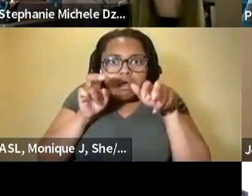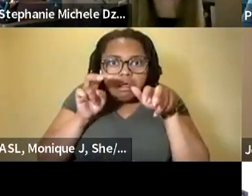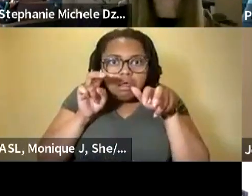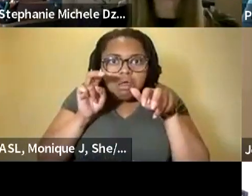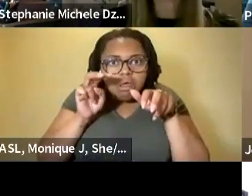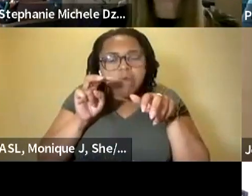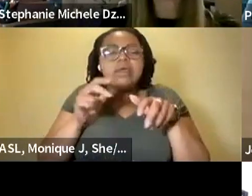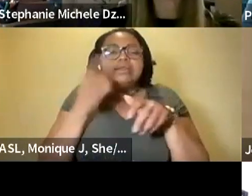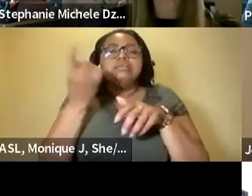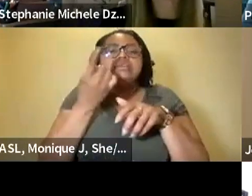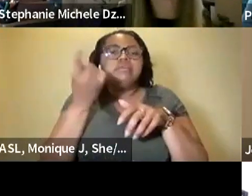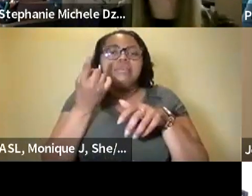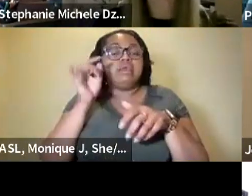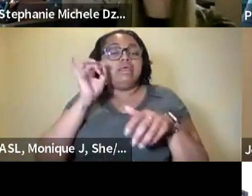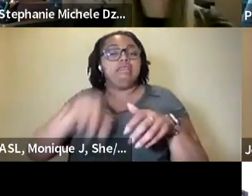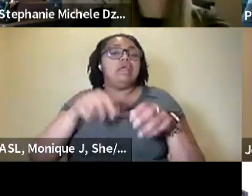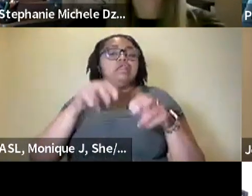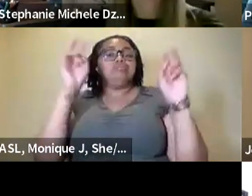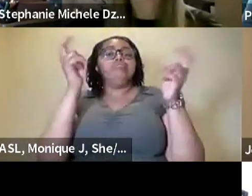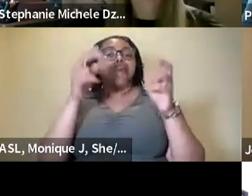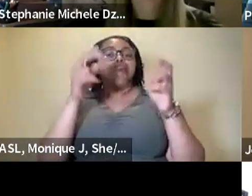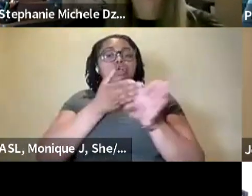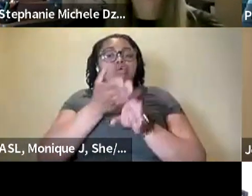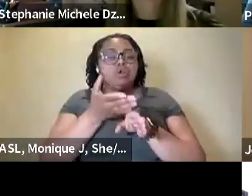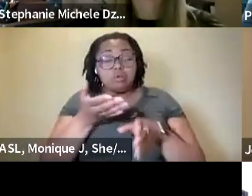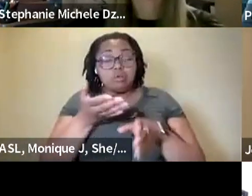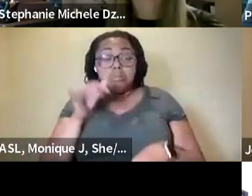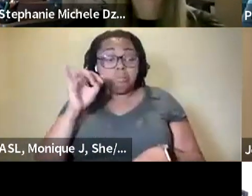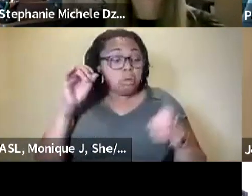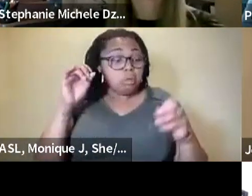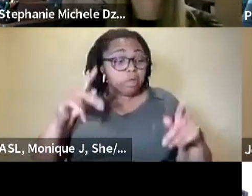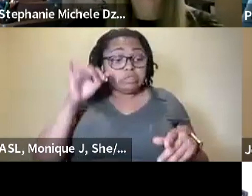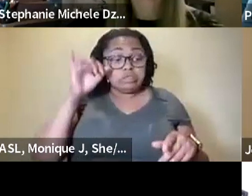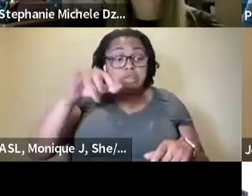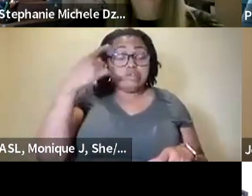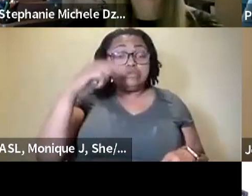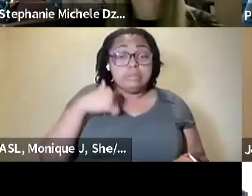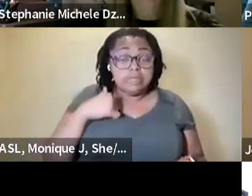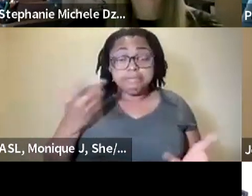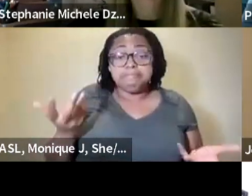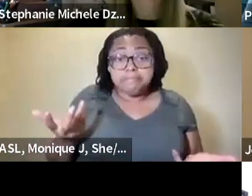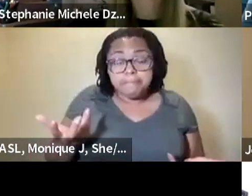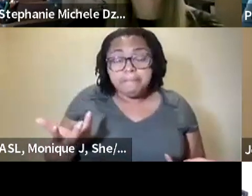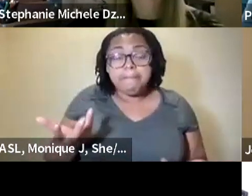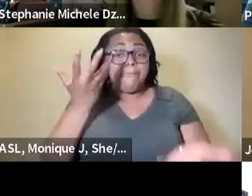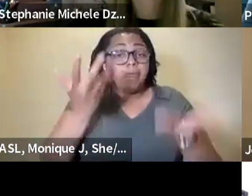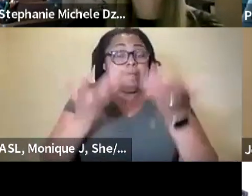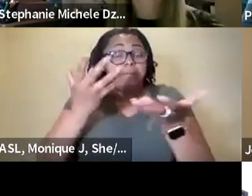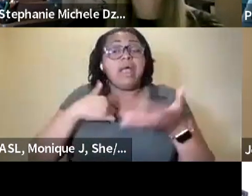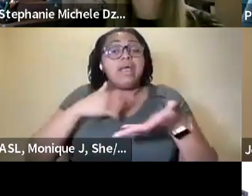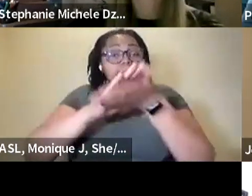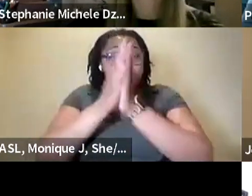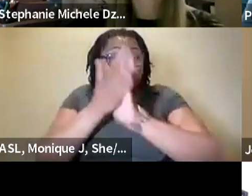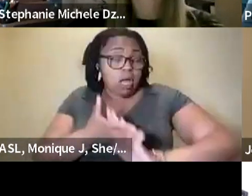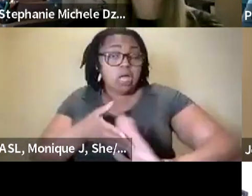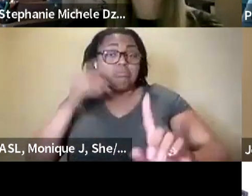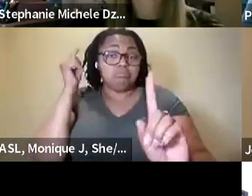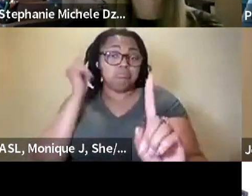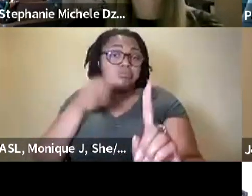won't, you know, it'll actually be a virtue of being a philosopher. So